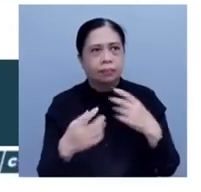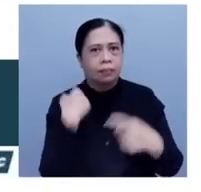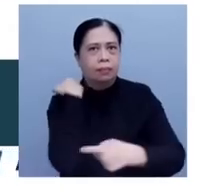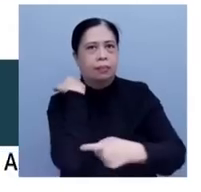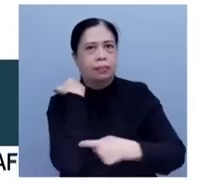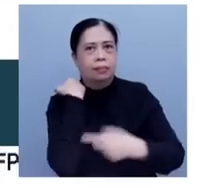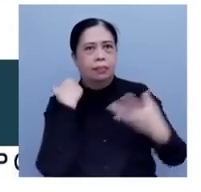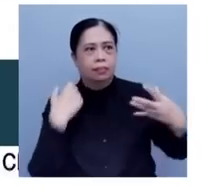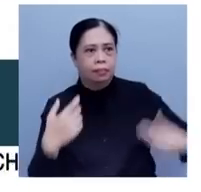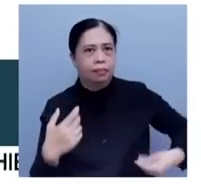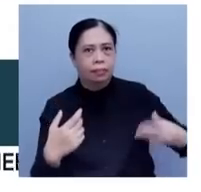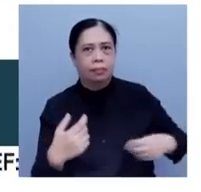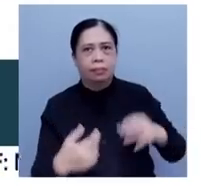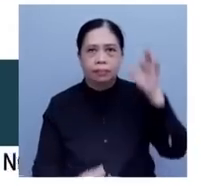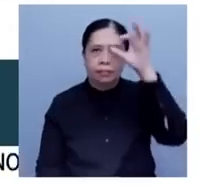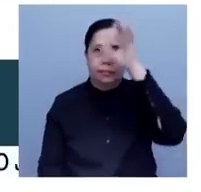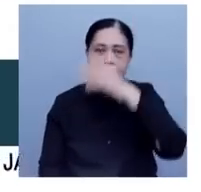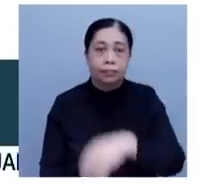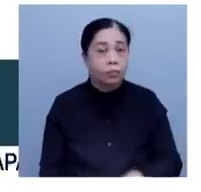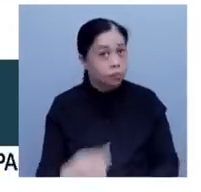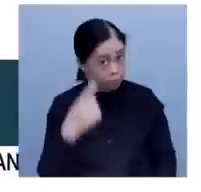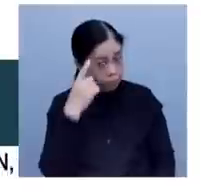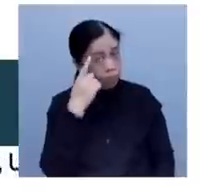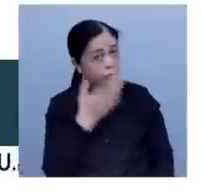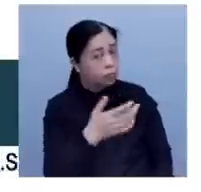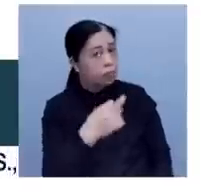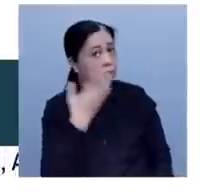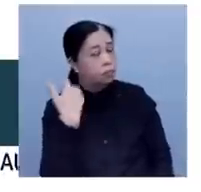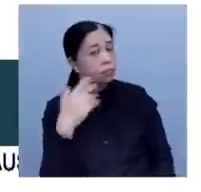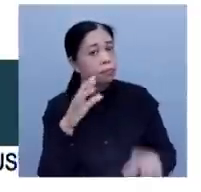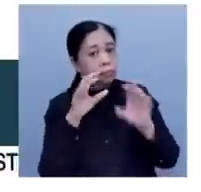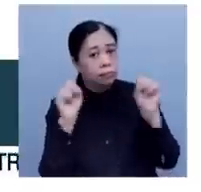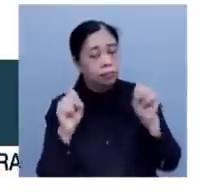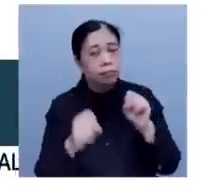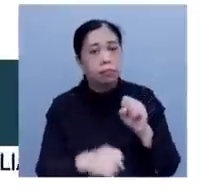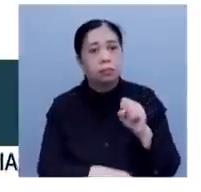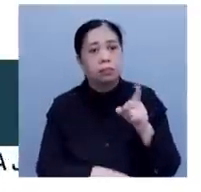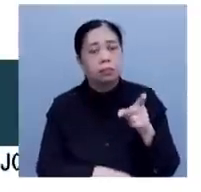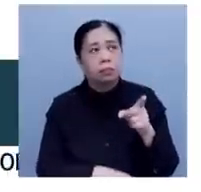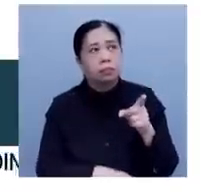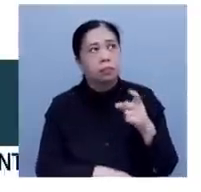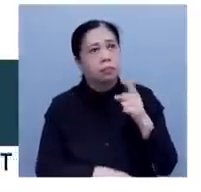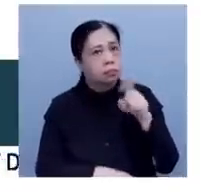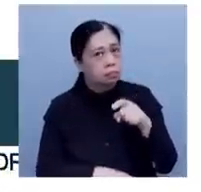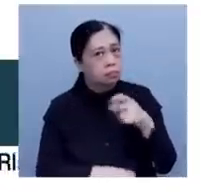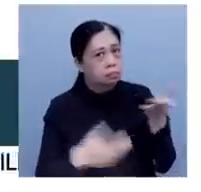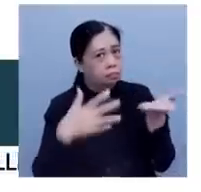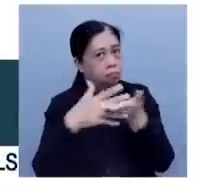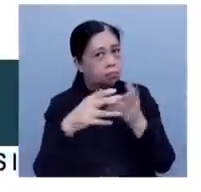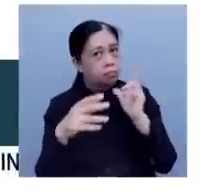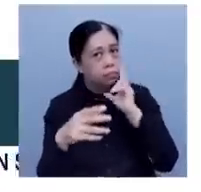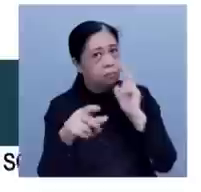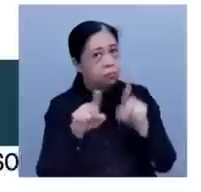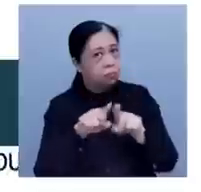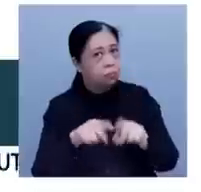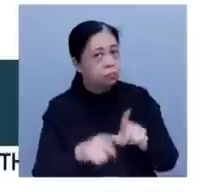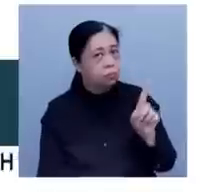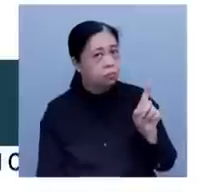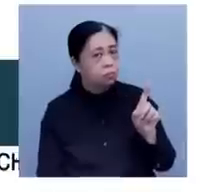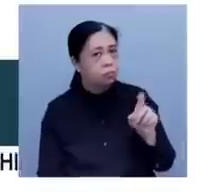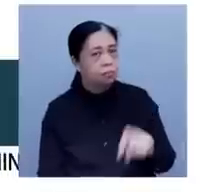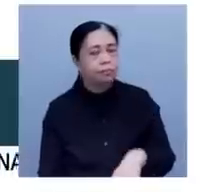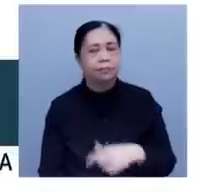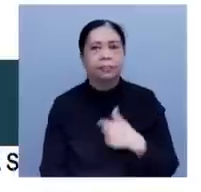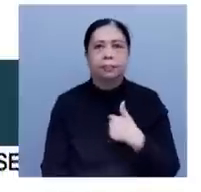ng salapi. Do you think ultimately that former President Rodrigo Roa Duterte should be charged as well?